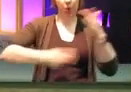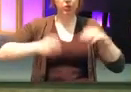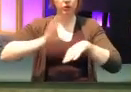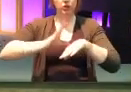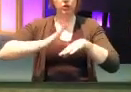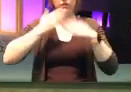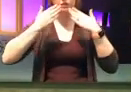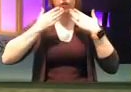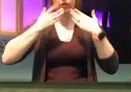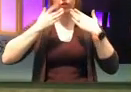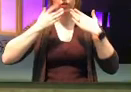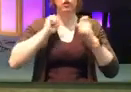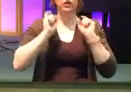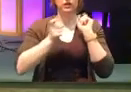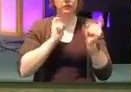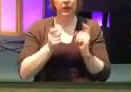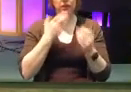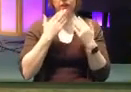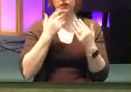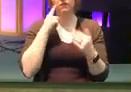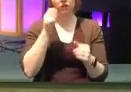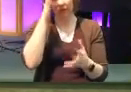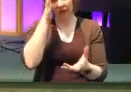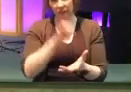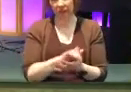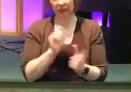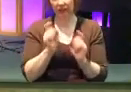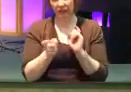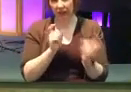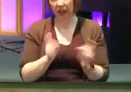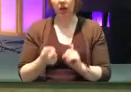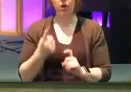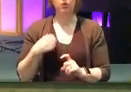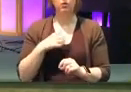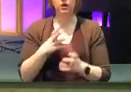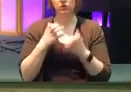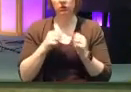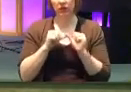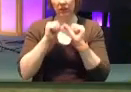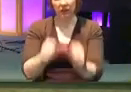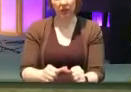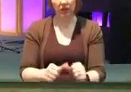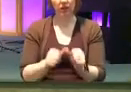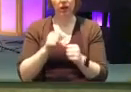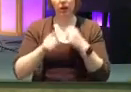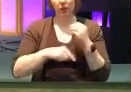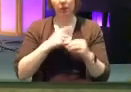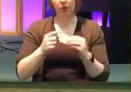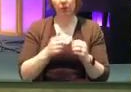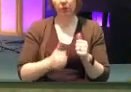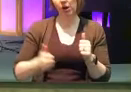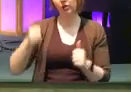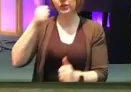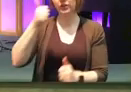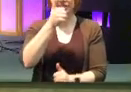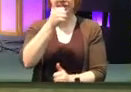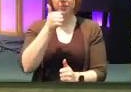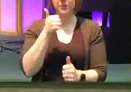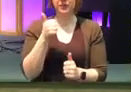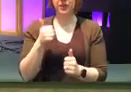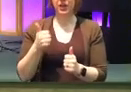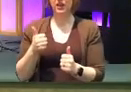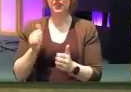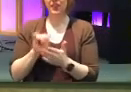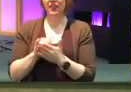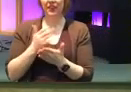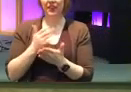giving. Thank you for your faithfulness in your giving. And we want to just continue to be about the priorities, the things that are the priority